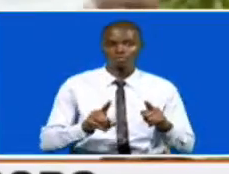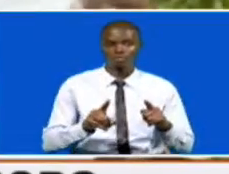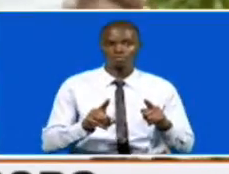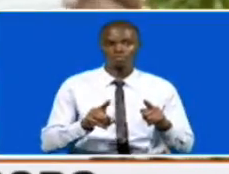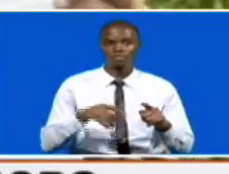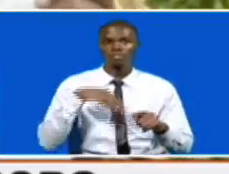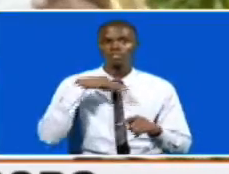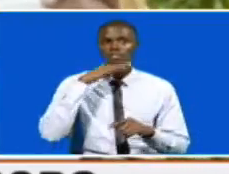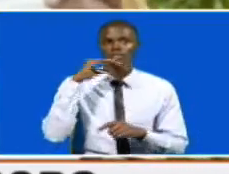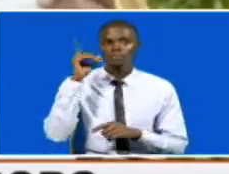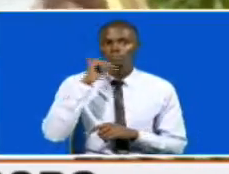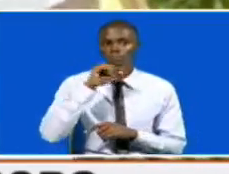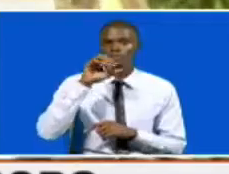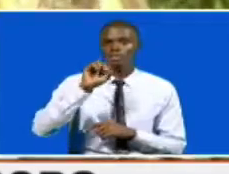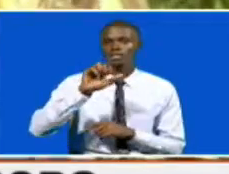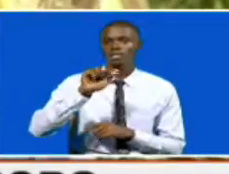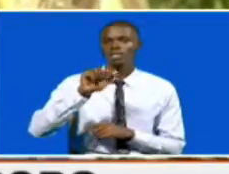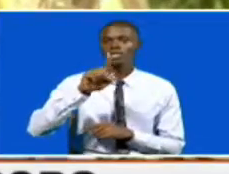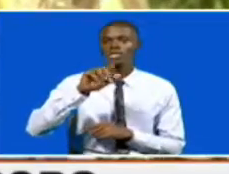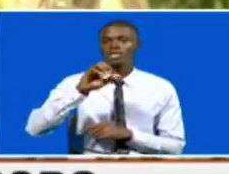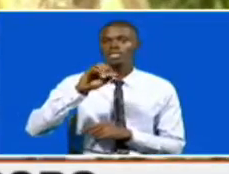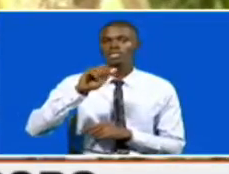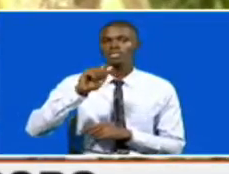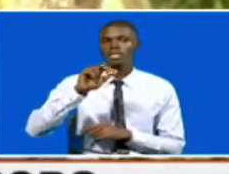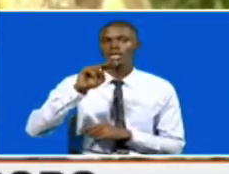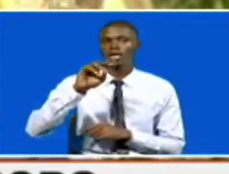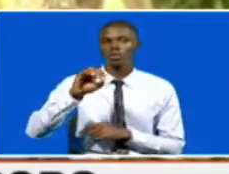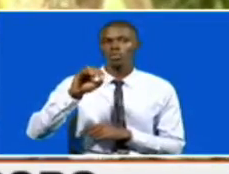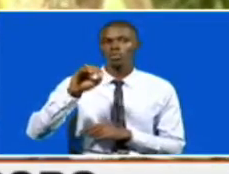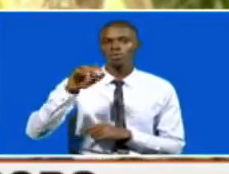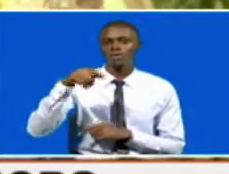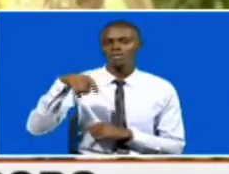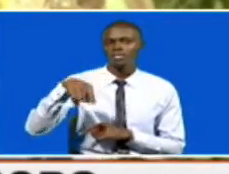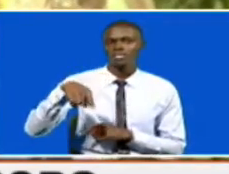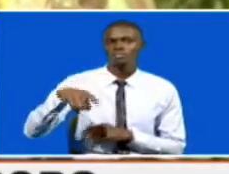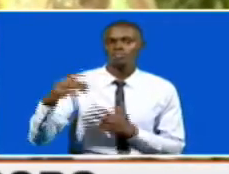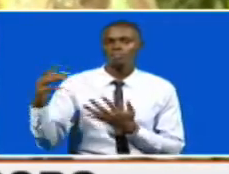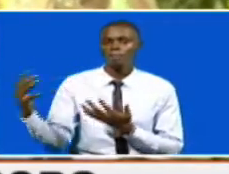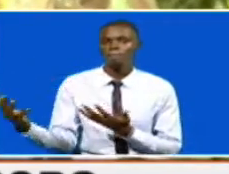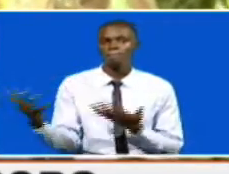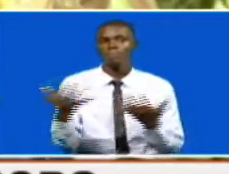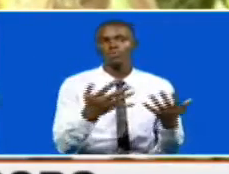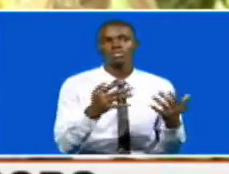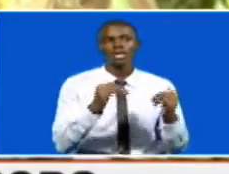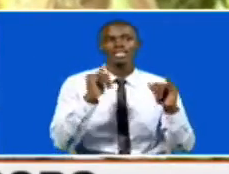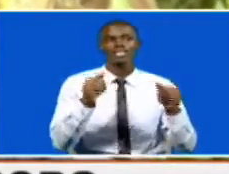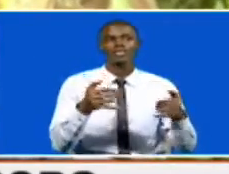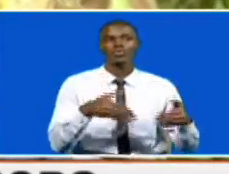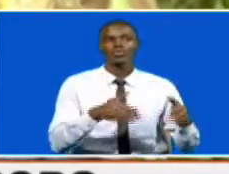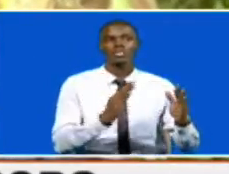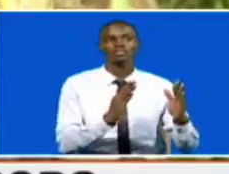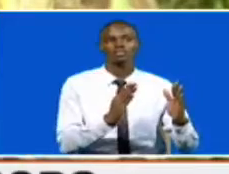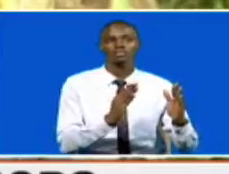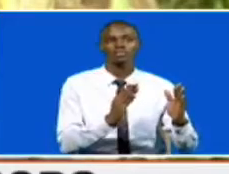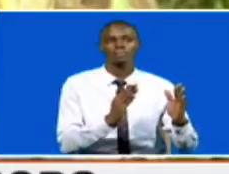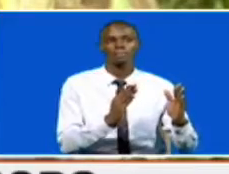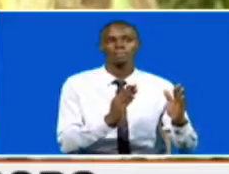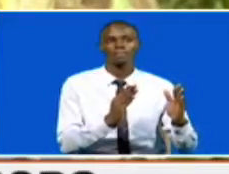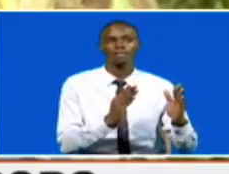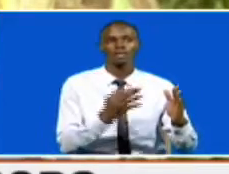late Akango, paramount chief, he himself brought the new method